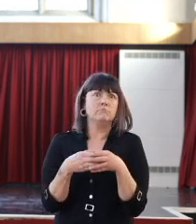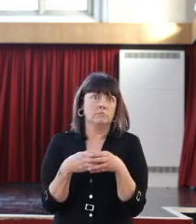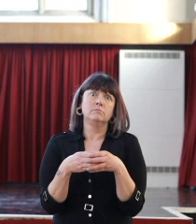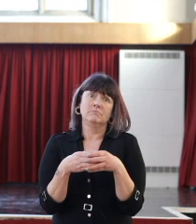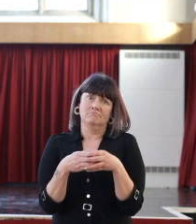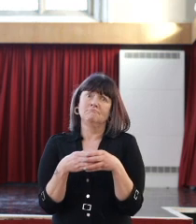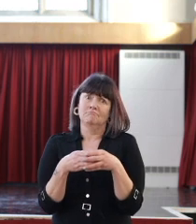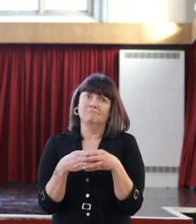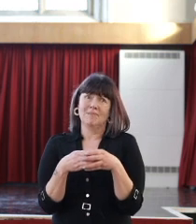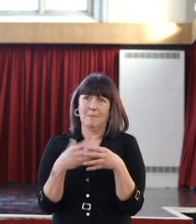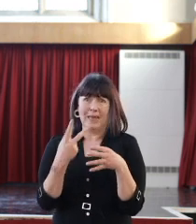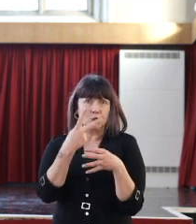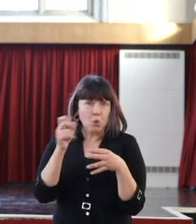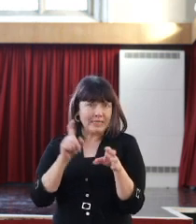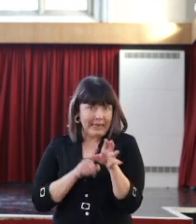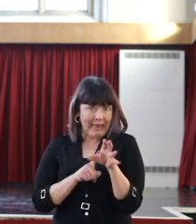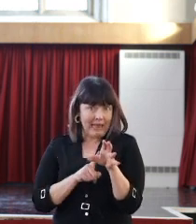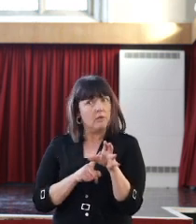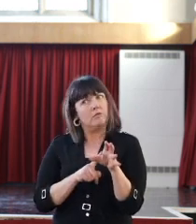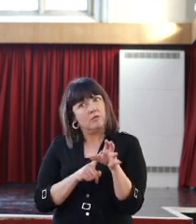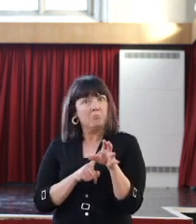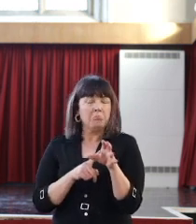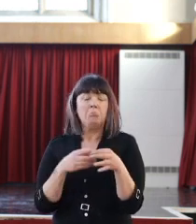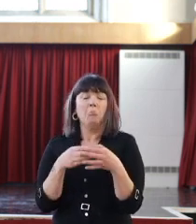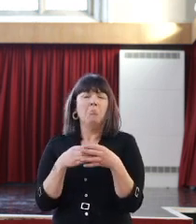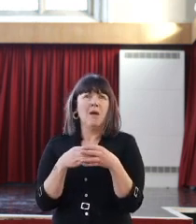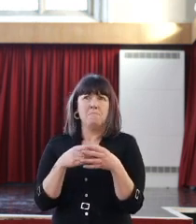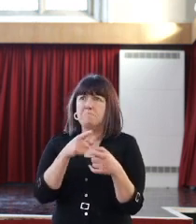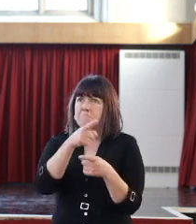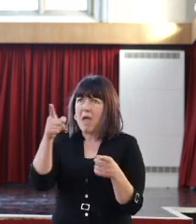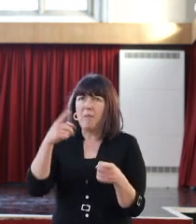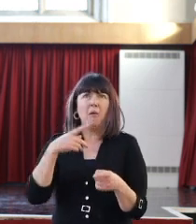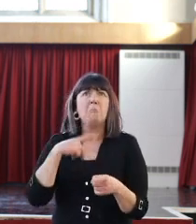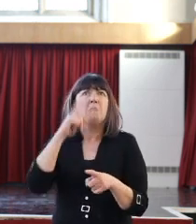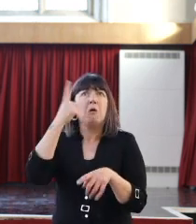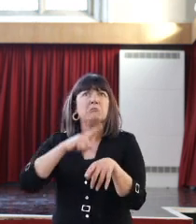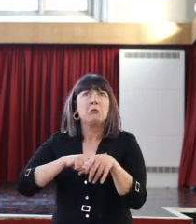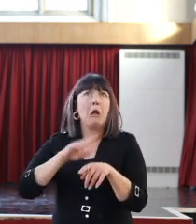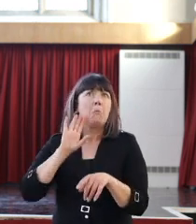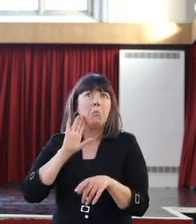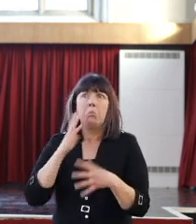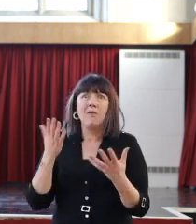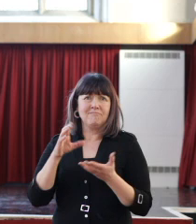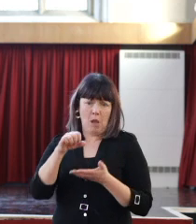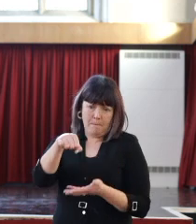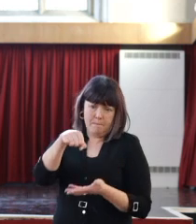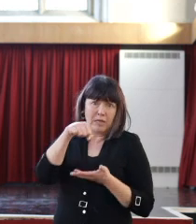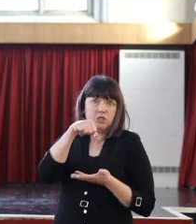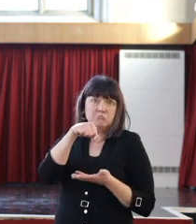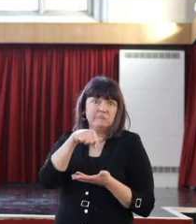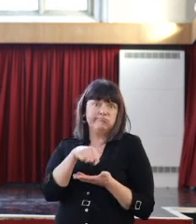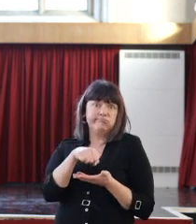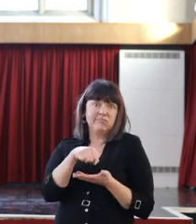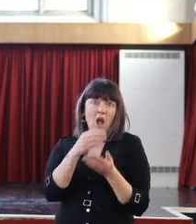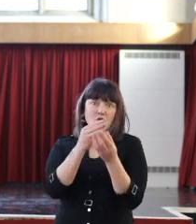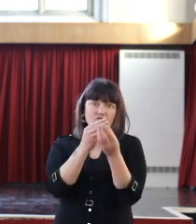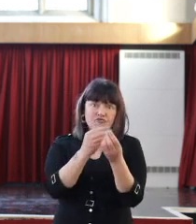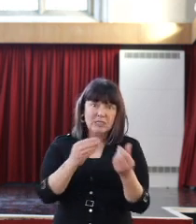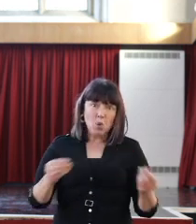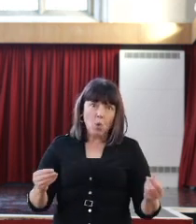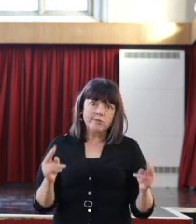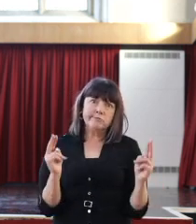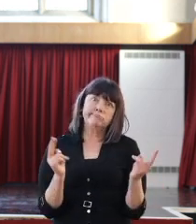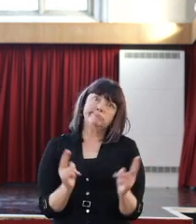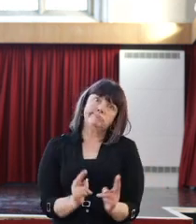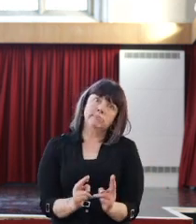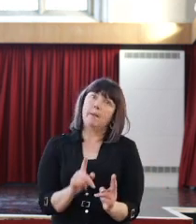You know, we've been here for 20 years, like I said. You may not have heard of us already. It's because we were very small. We had a small budget, we had few resources, but still,